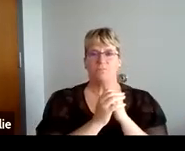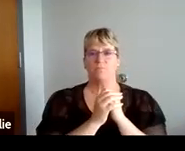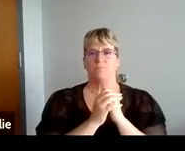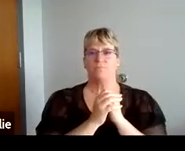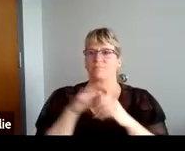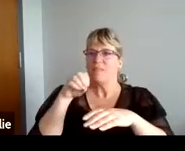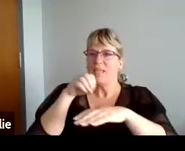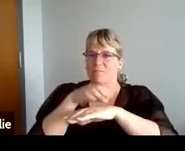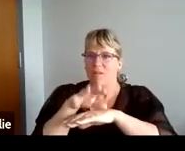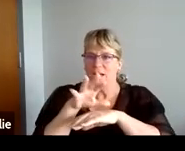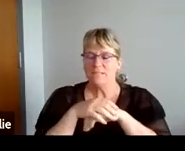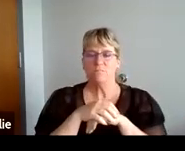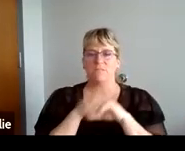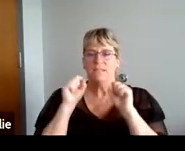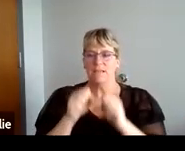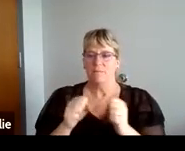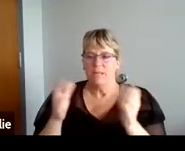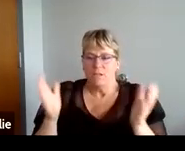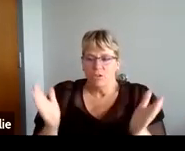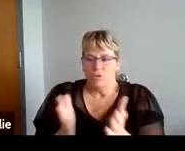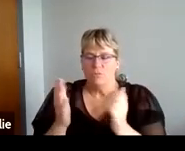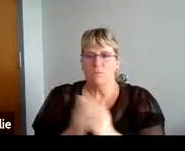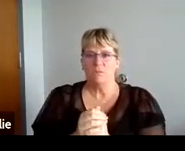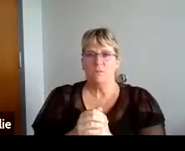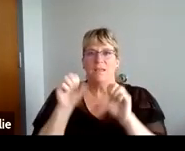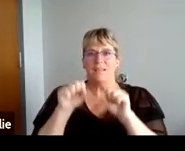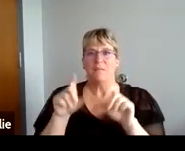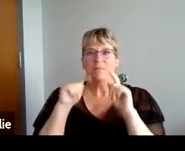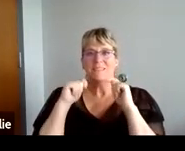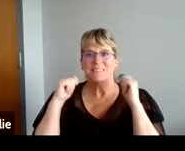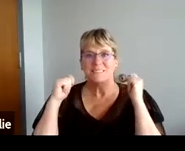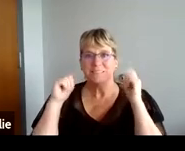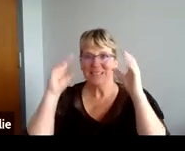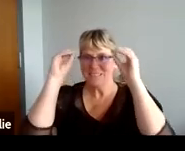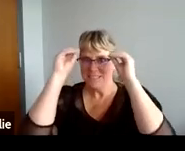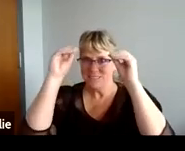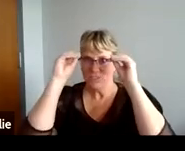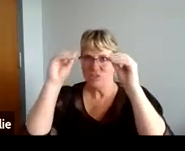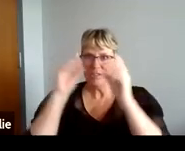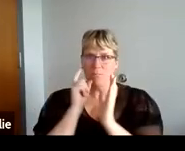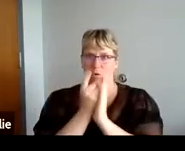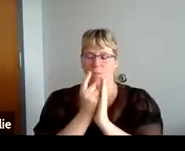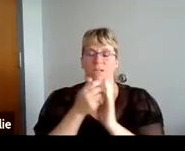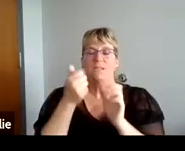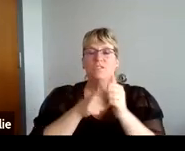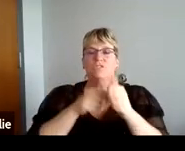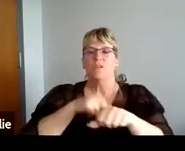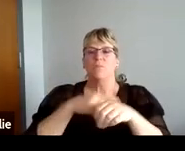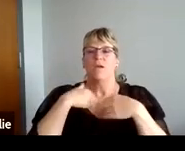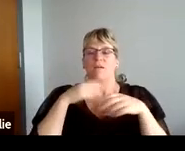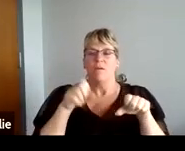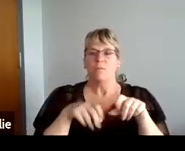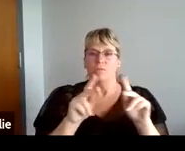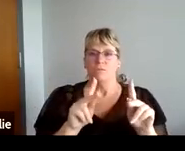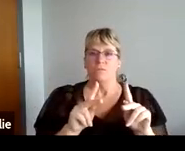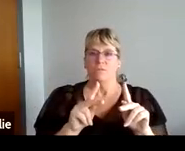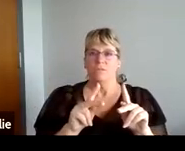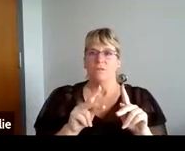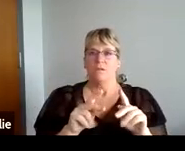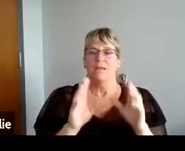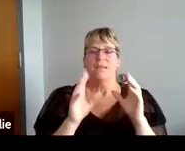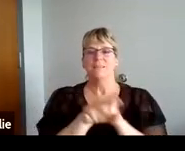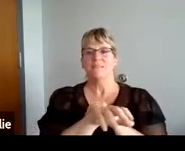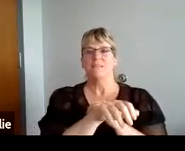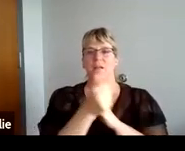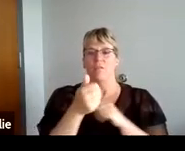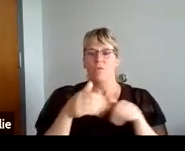it can be encouraging, it can be a teaching moment. And each time you have the opportunity to do that is another